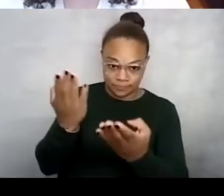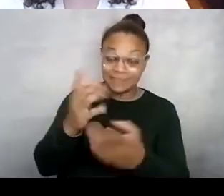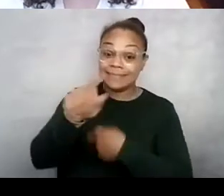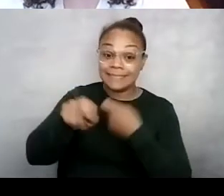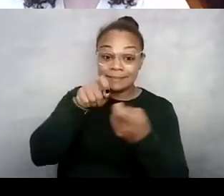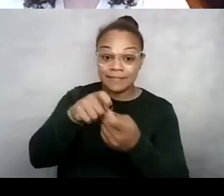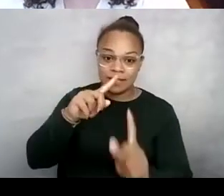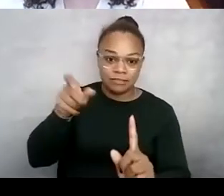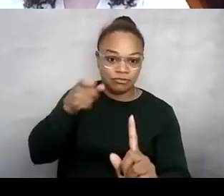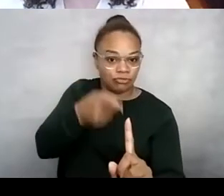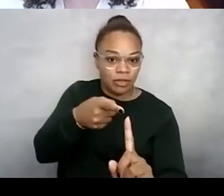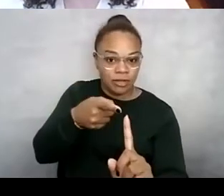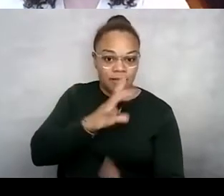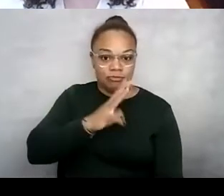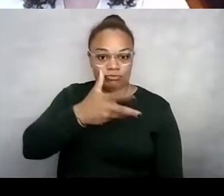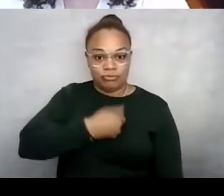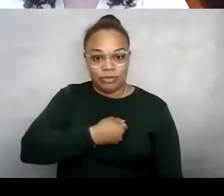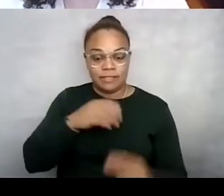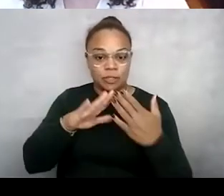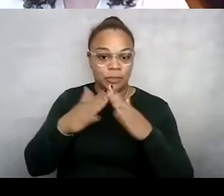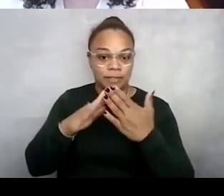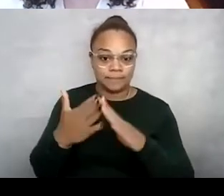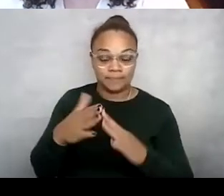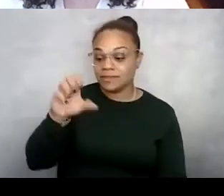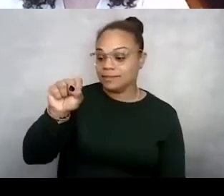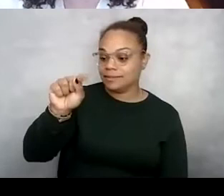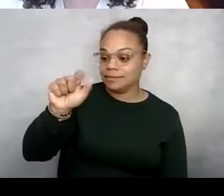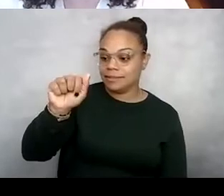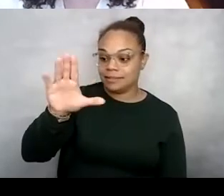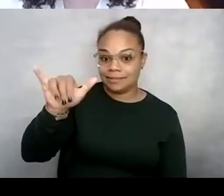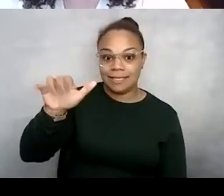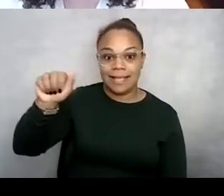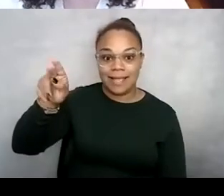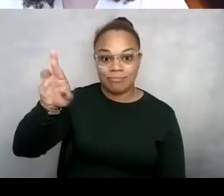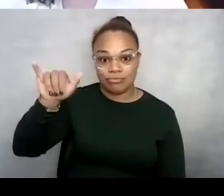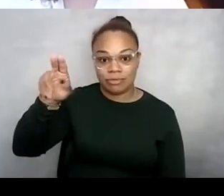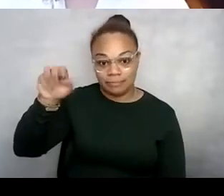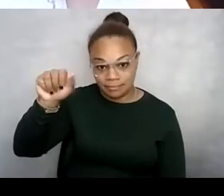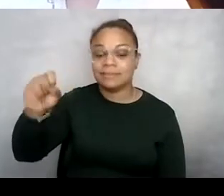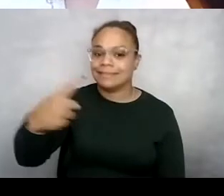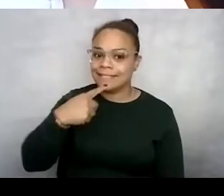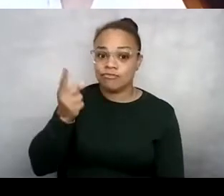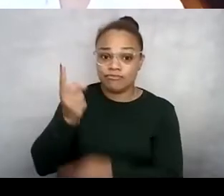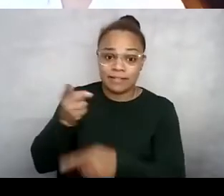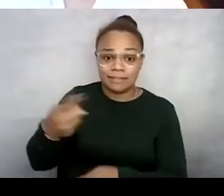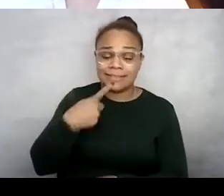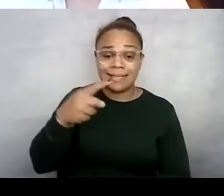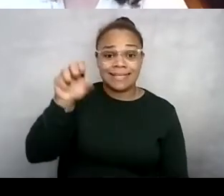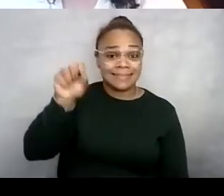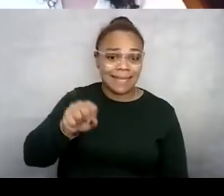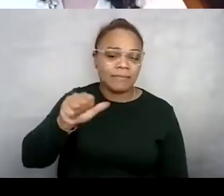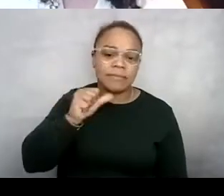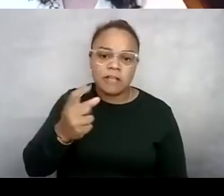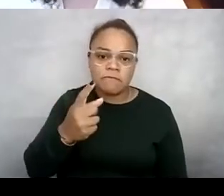so, Stacey Abrams said it right when she said the South isn't red, it's suppressed. And voter suppression and the machinery